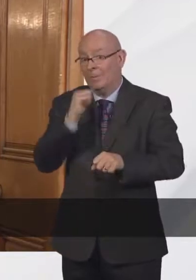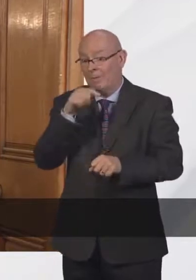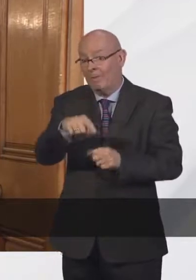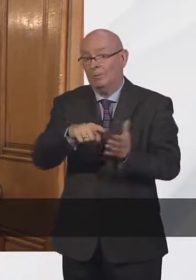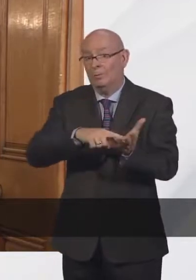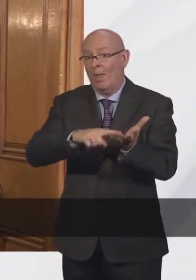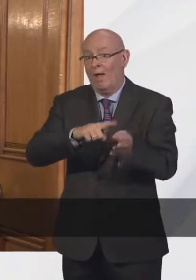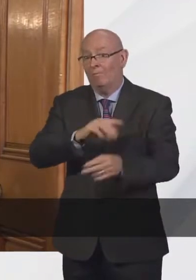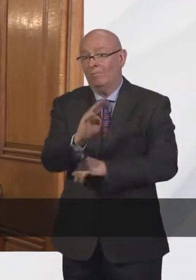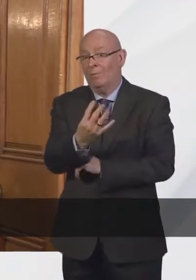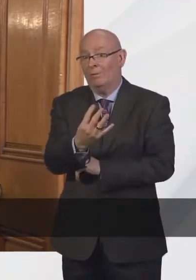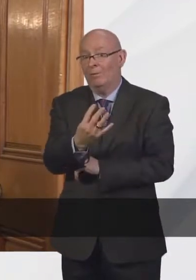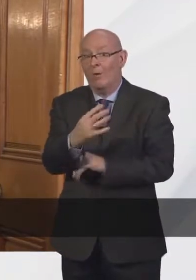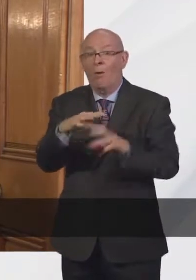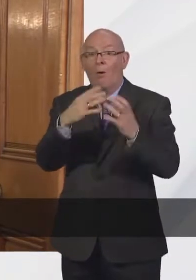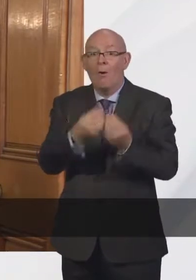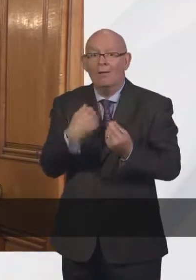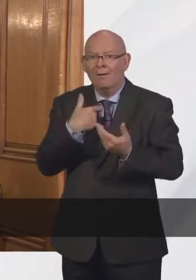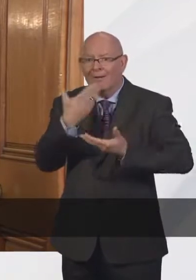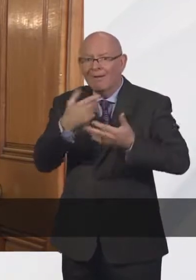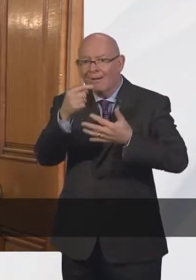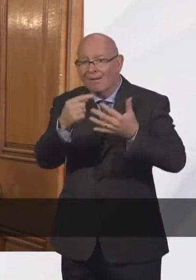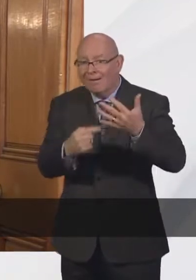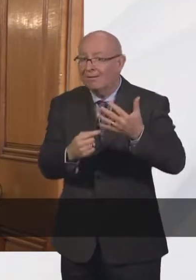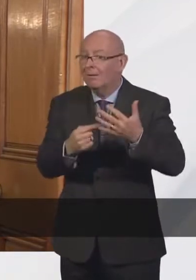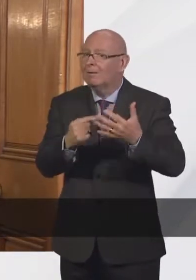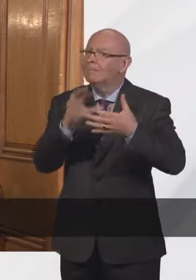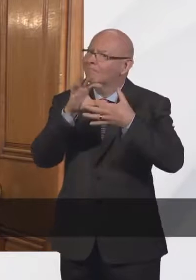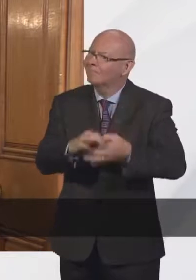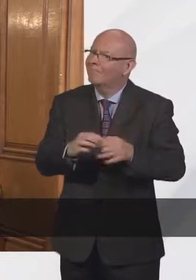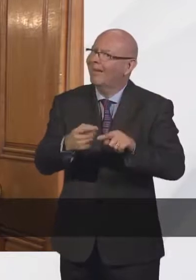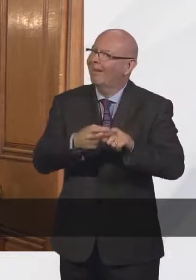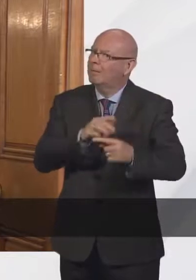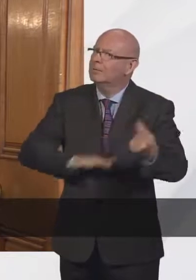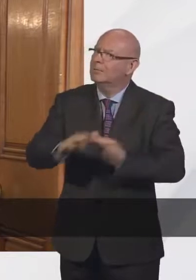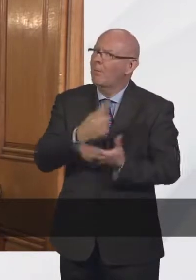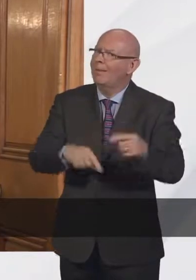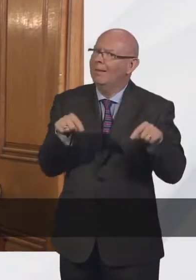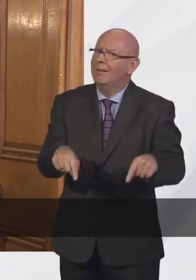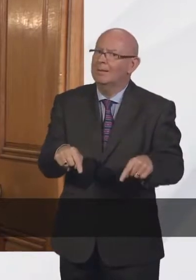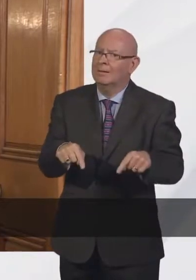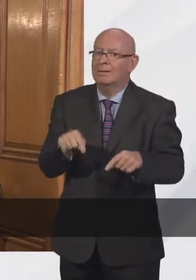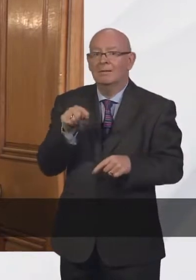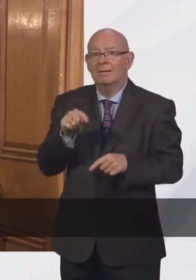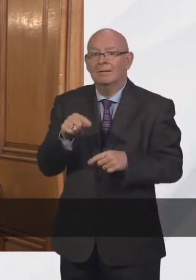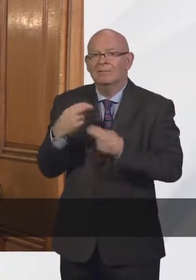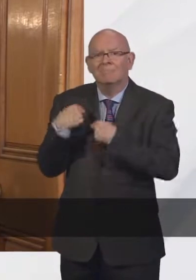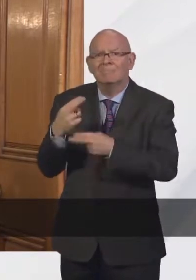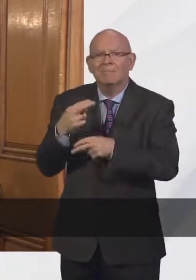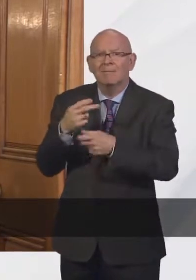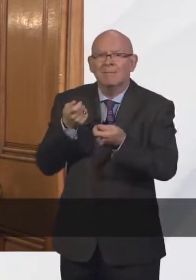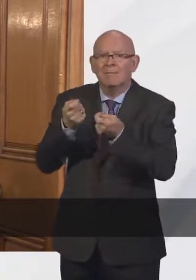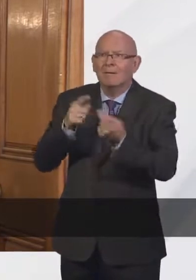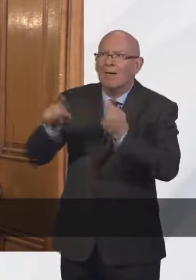moving at the pace that they believe is right for them. After a long period of asking you, the